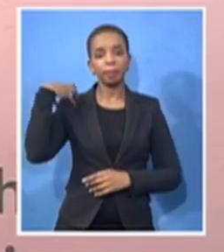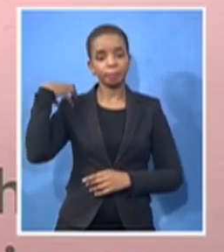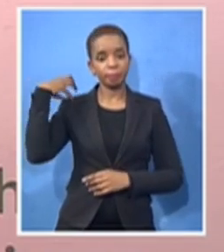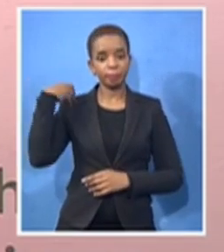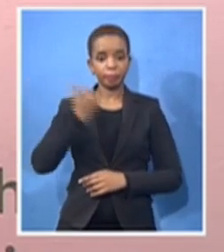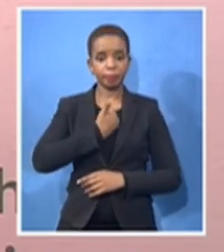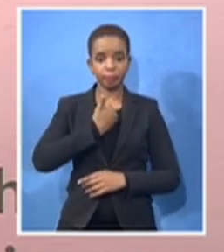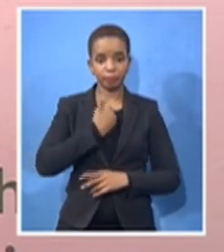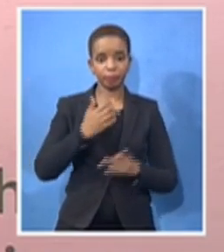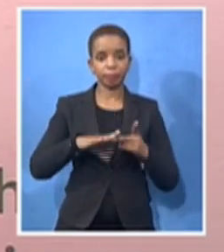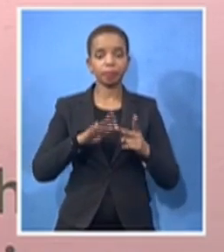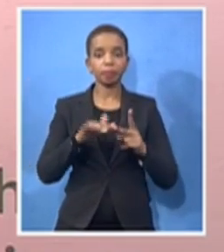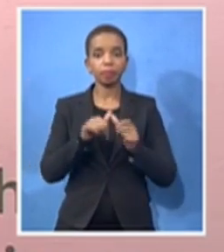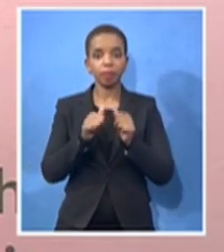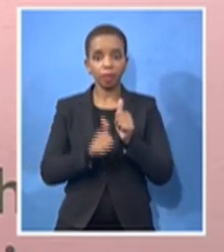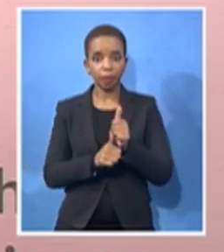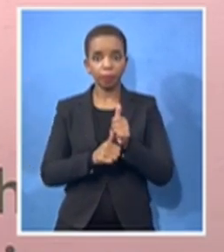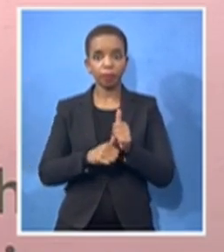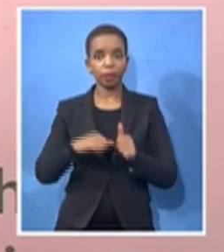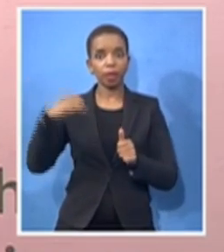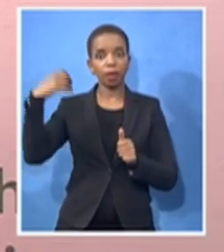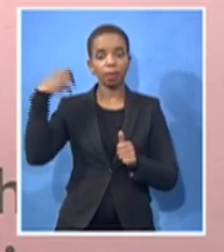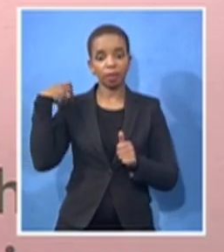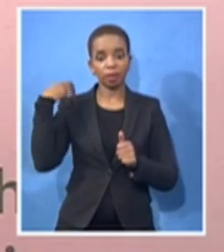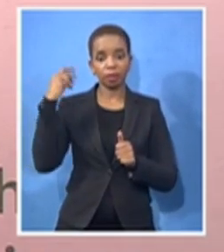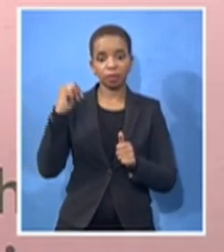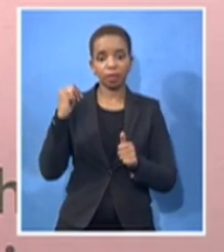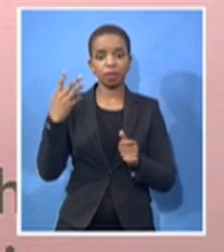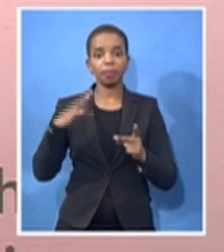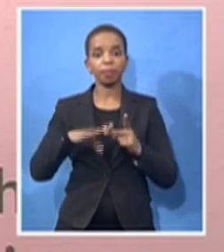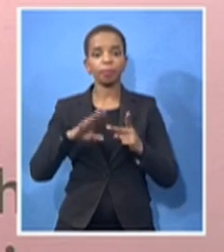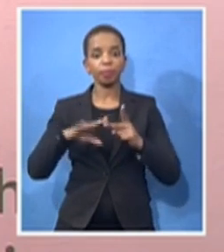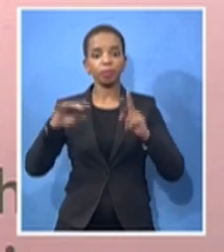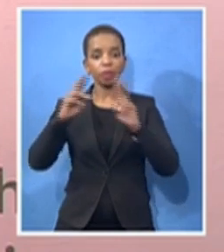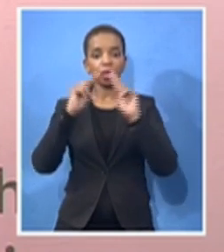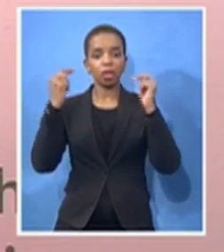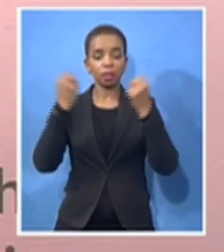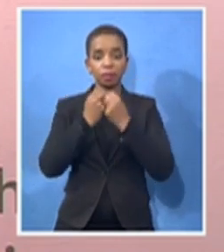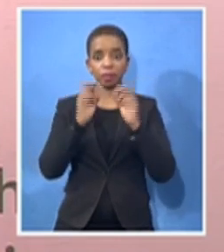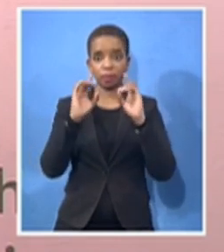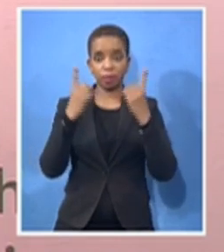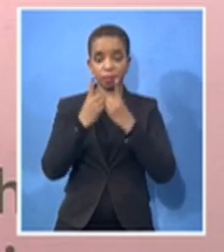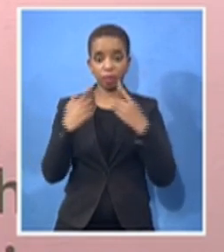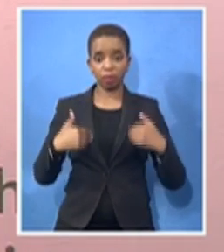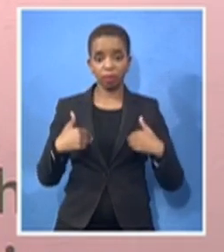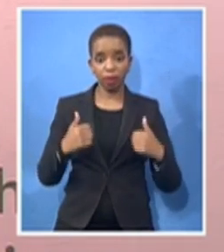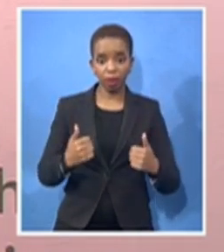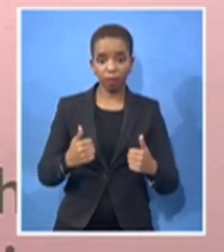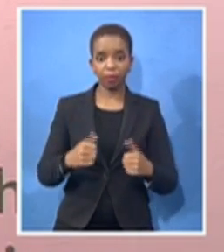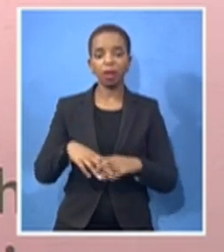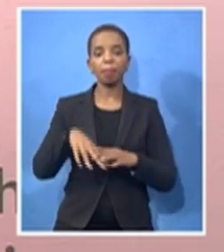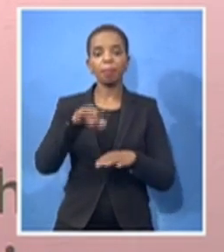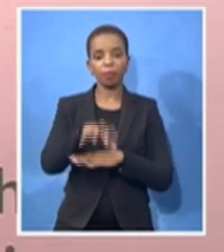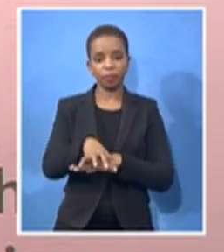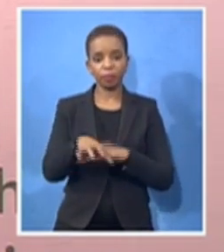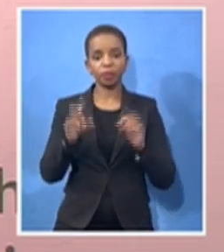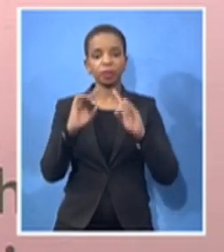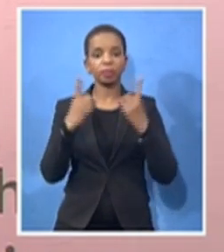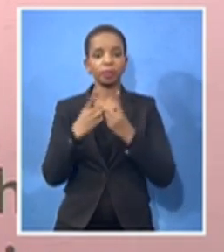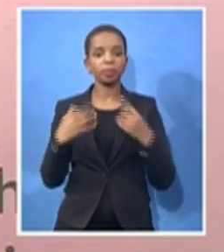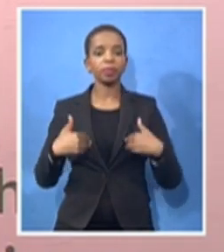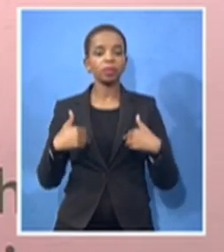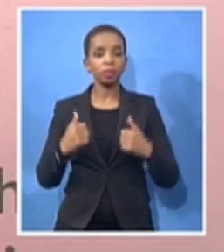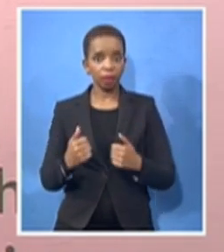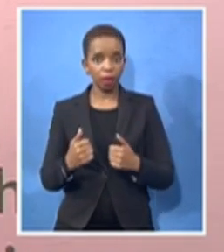National Department of Health, and the Provincial Departments of Health and the Health Fraternity, we want to say thank